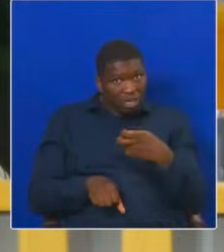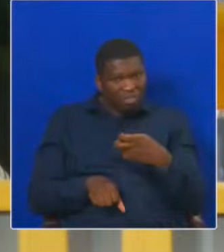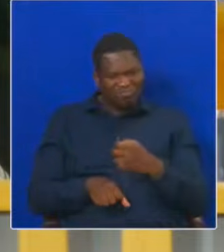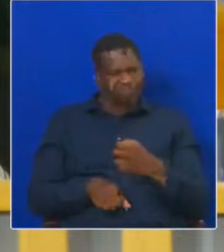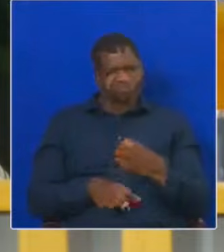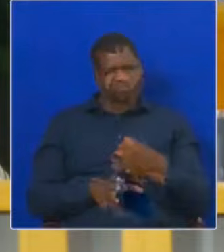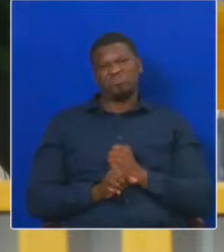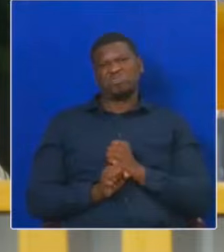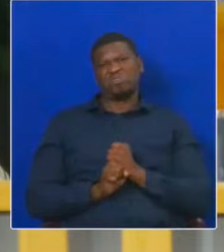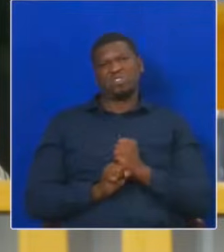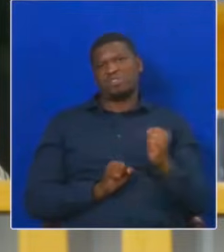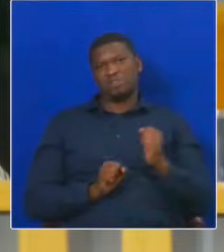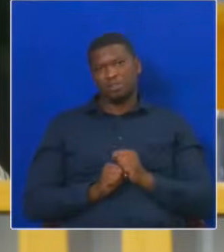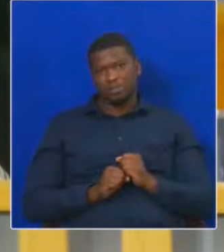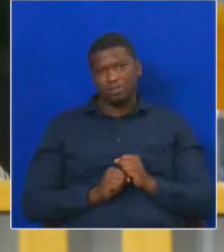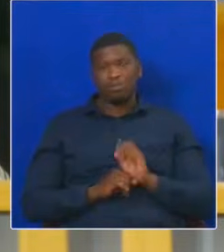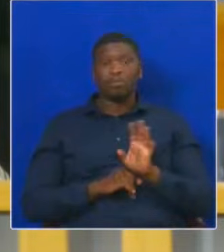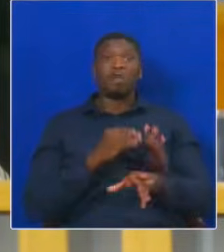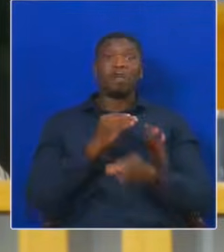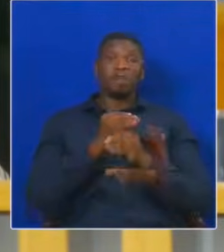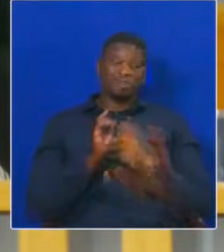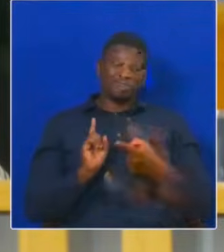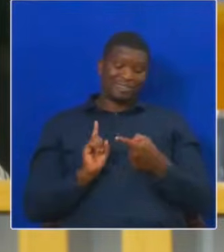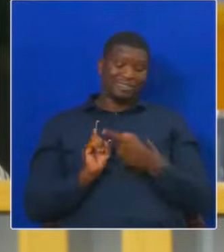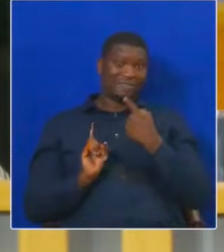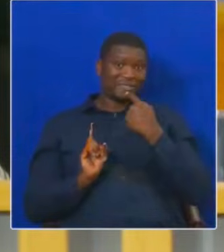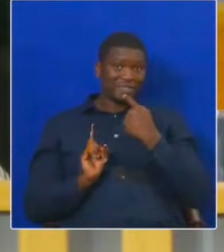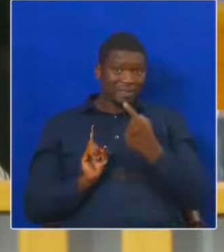Furthermore, he indicated that